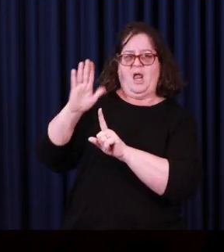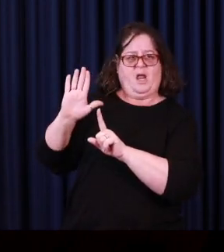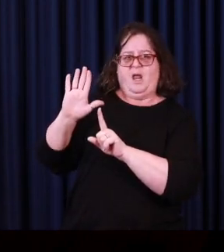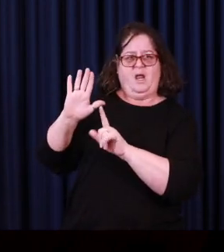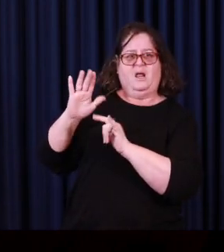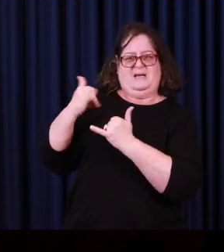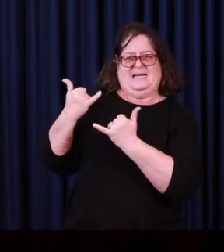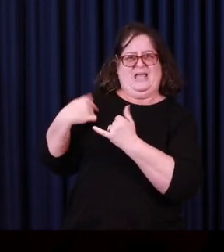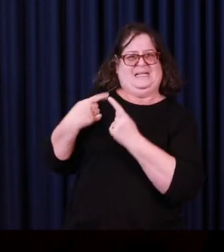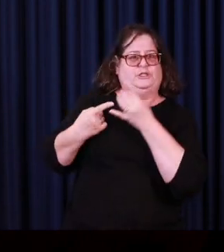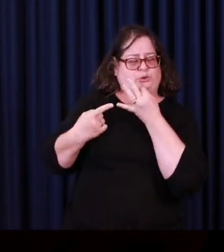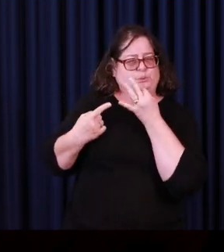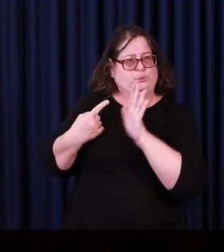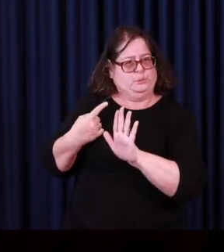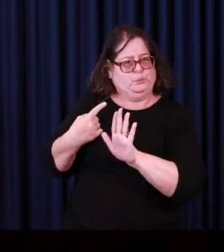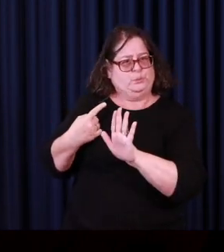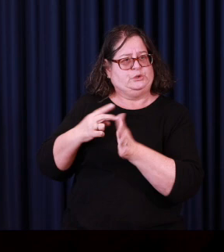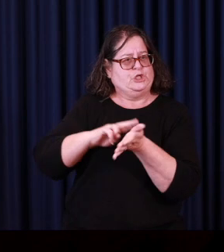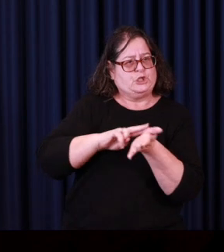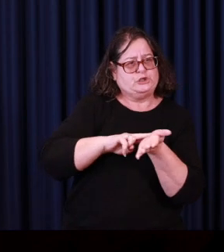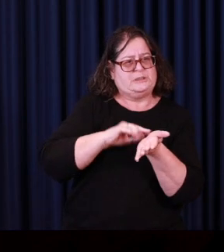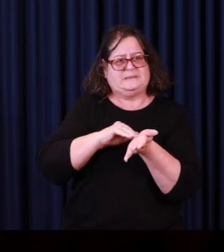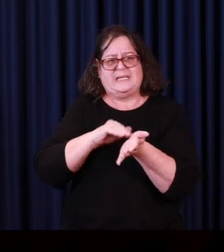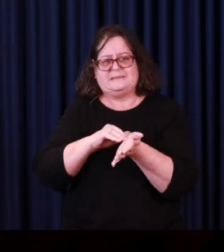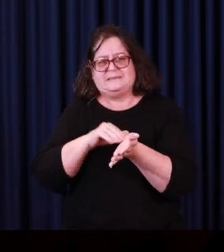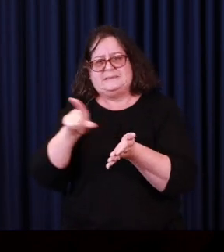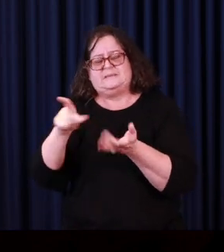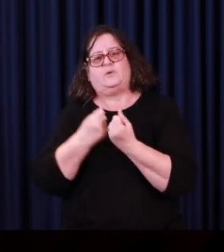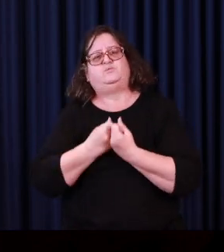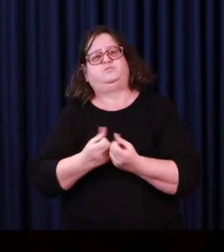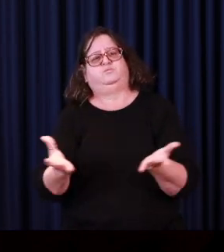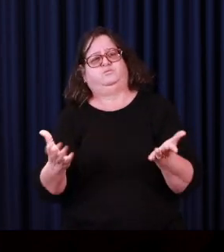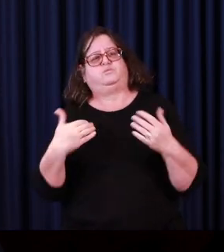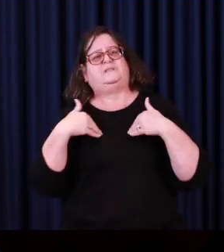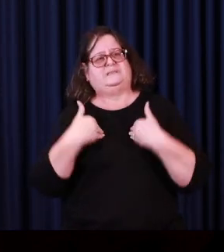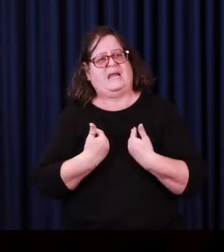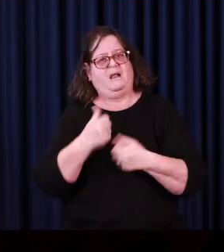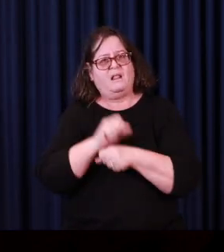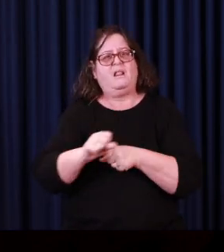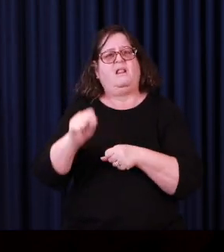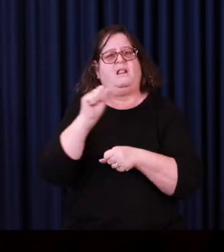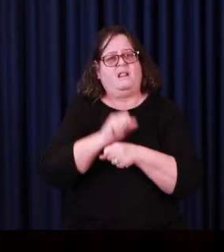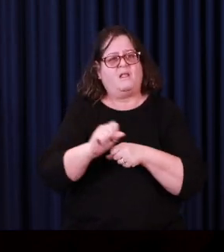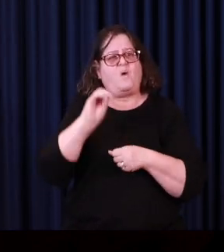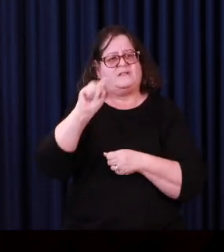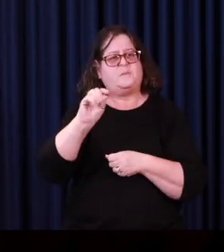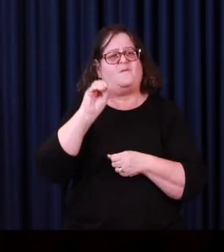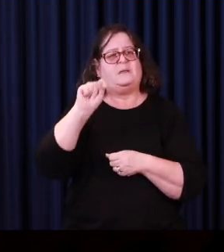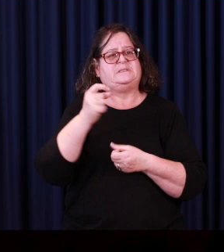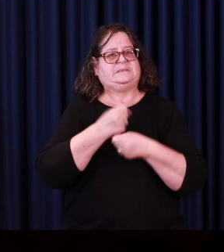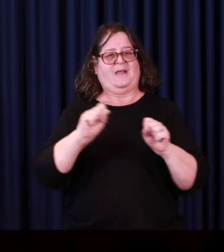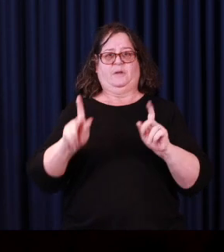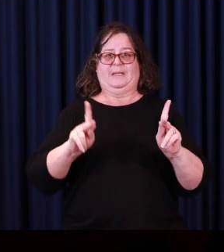nurses and doctors, tired and exhausted as they work overtime to save lives.